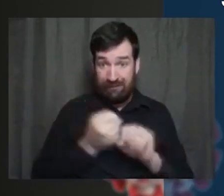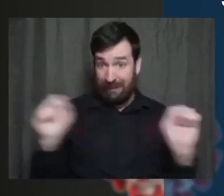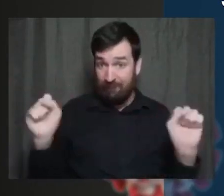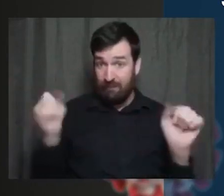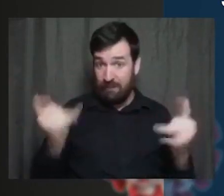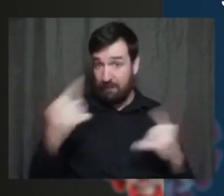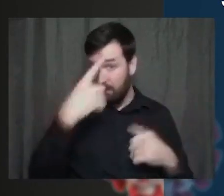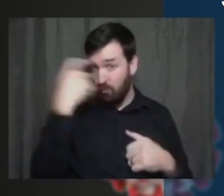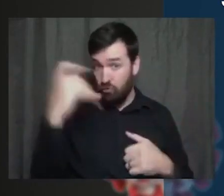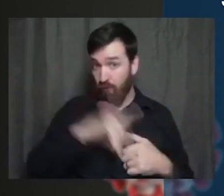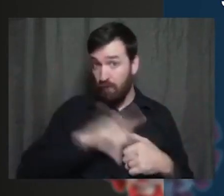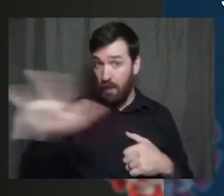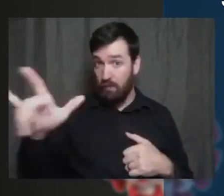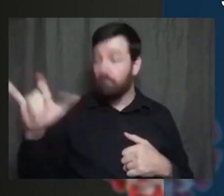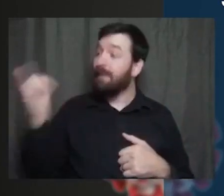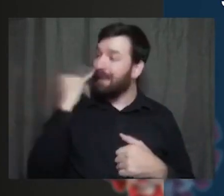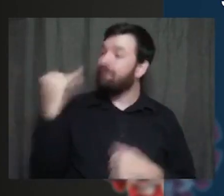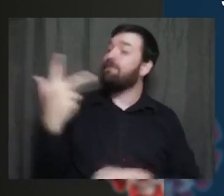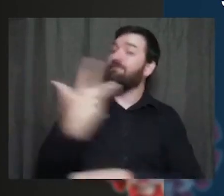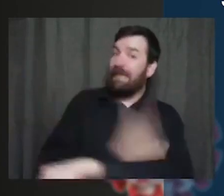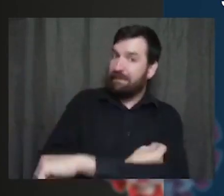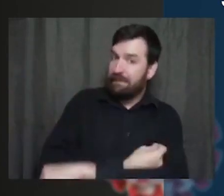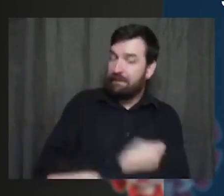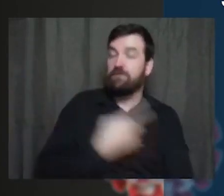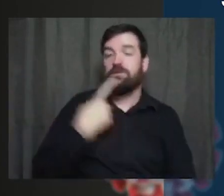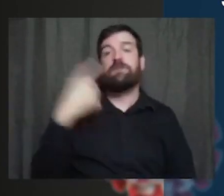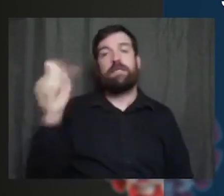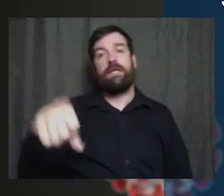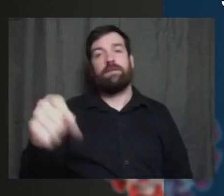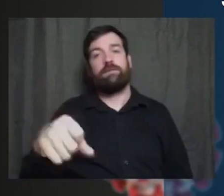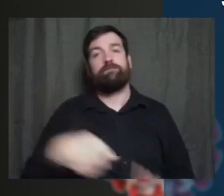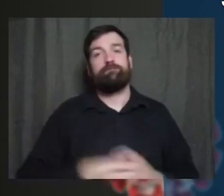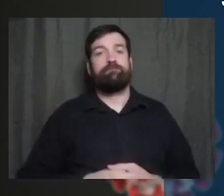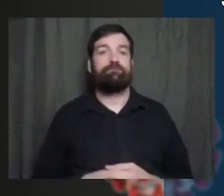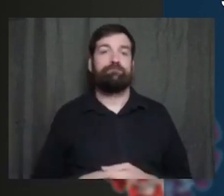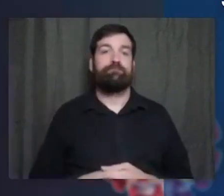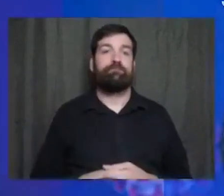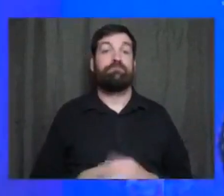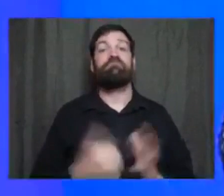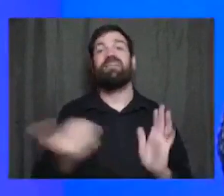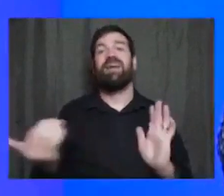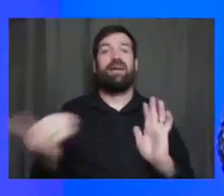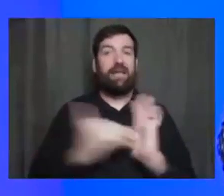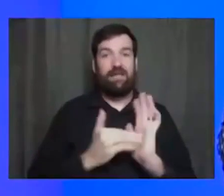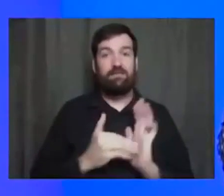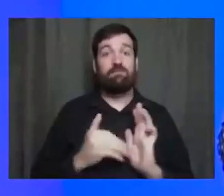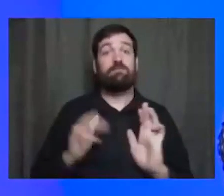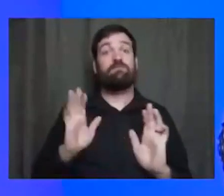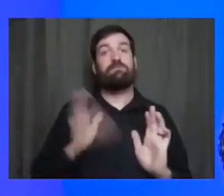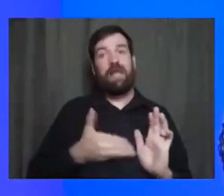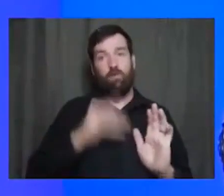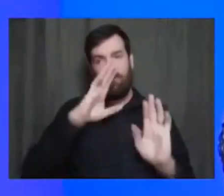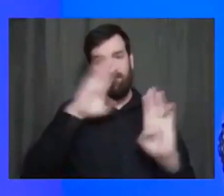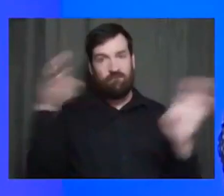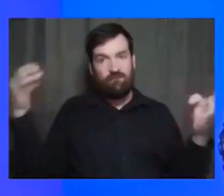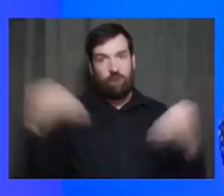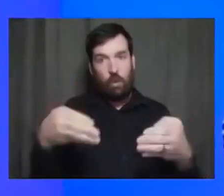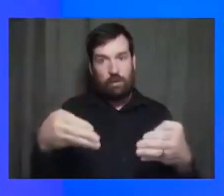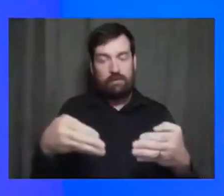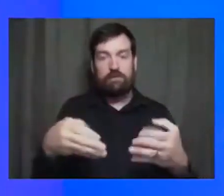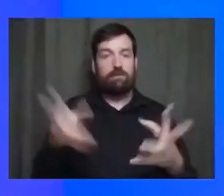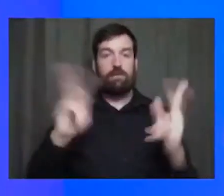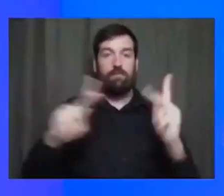If you're vaccinated, then I would say yes. Again, I think our focus on unvaccinated folks is